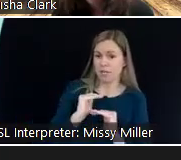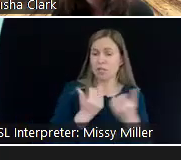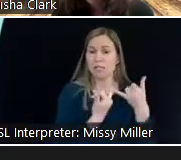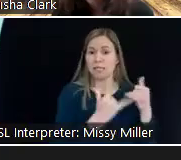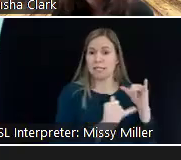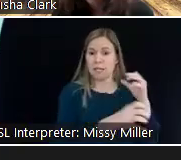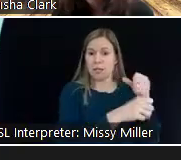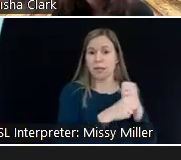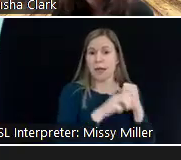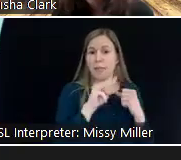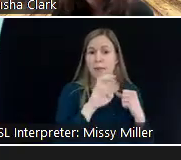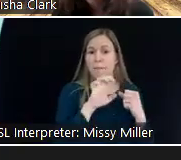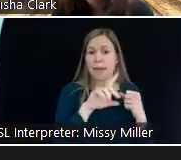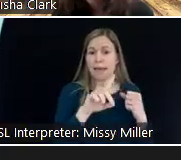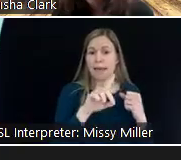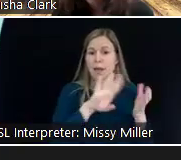the Medicaid waiver?